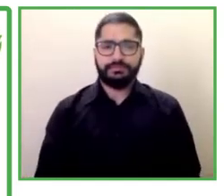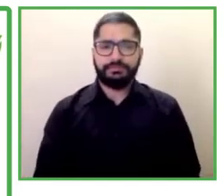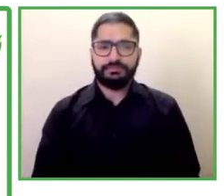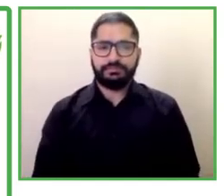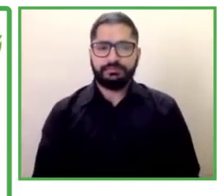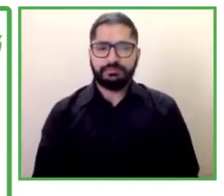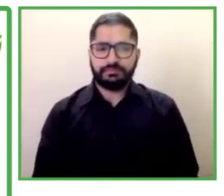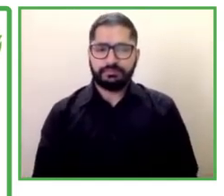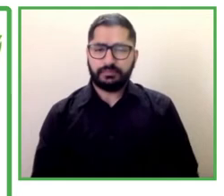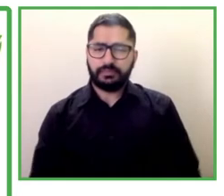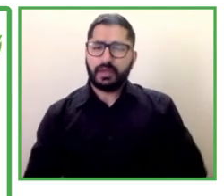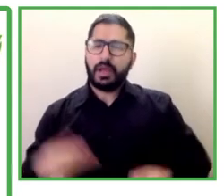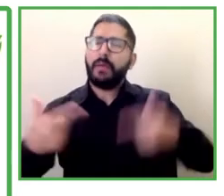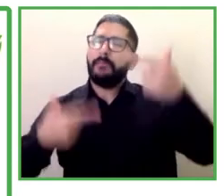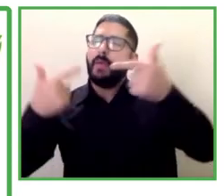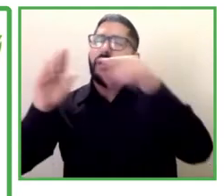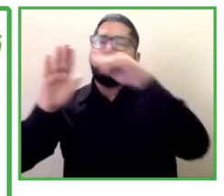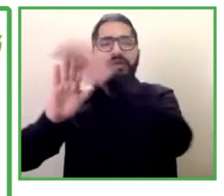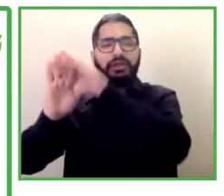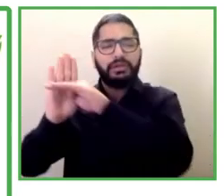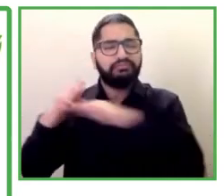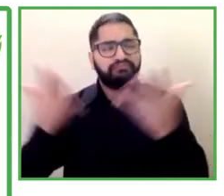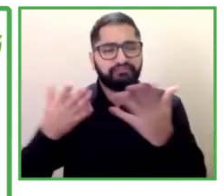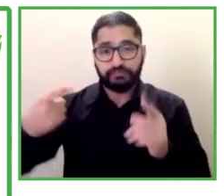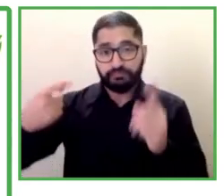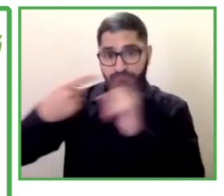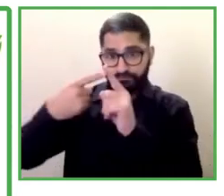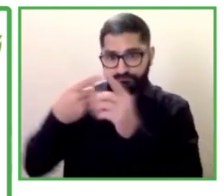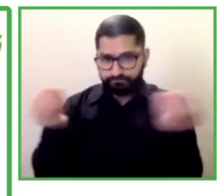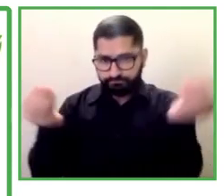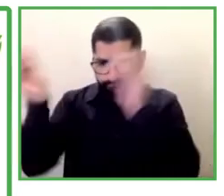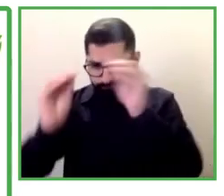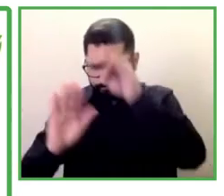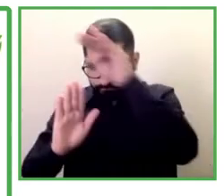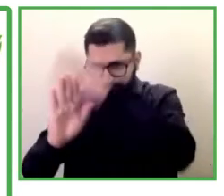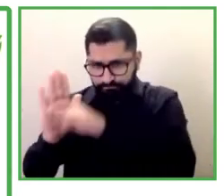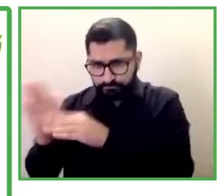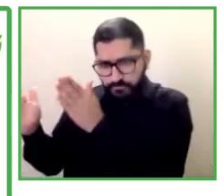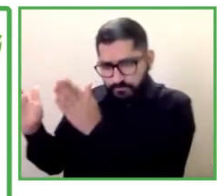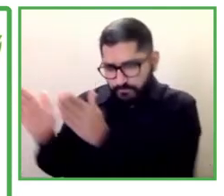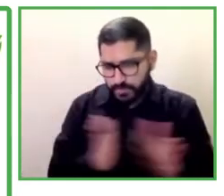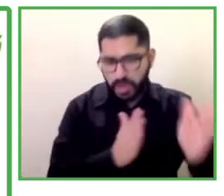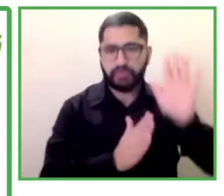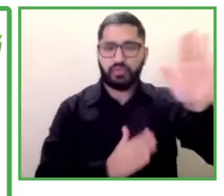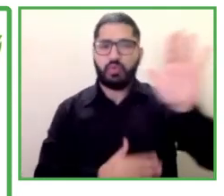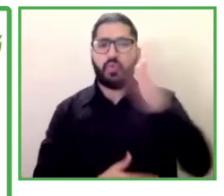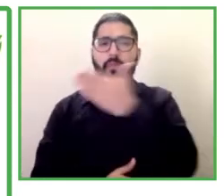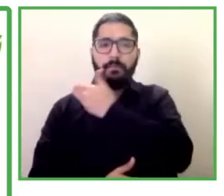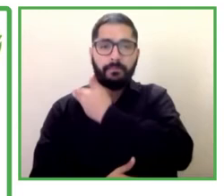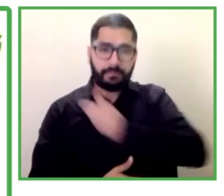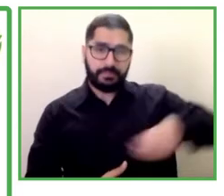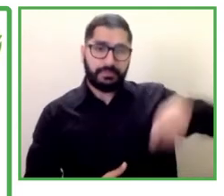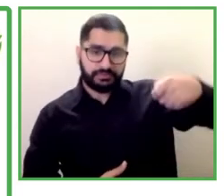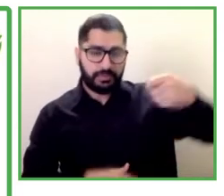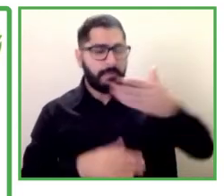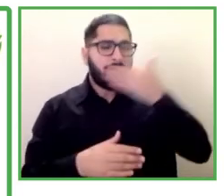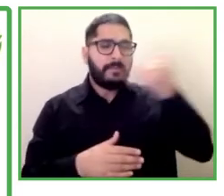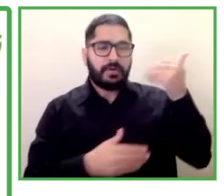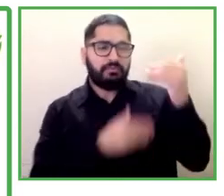promote qualified adults with disabilities, implementing centralized accommodation funds for state